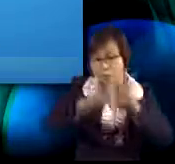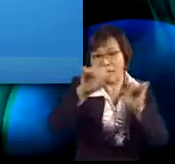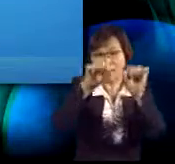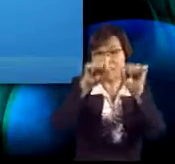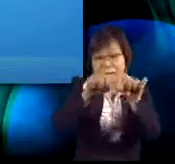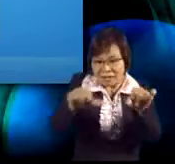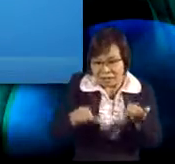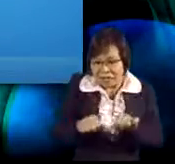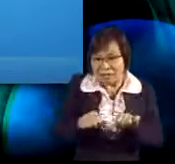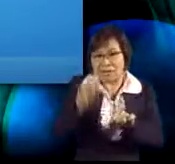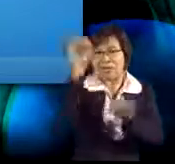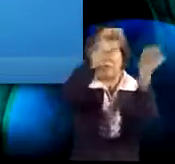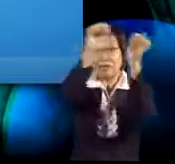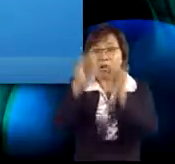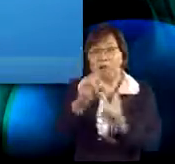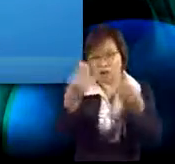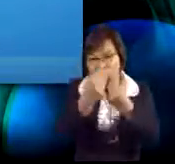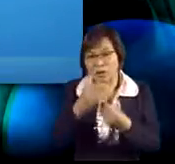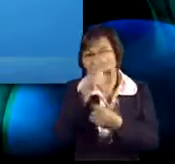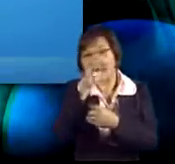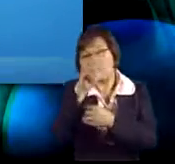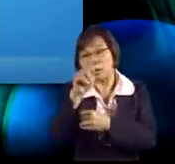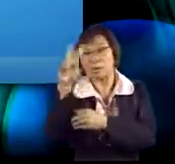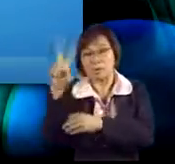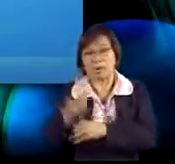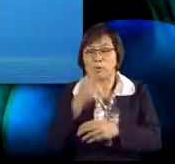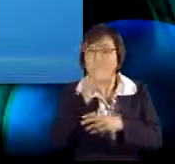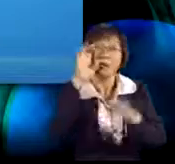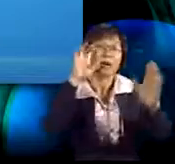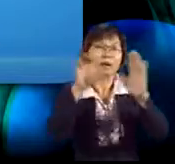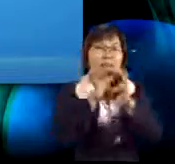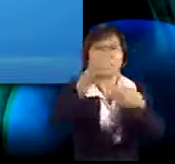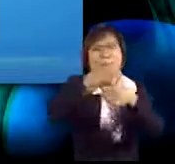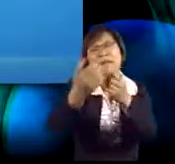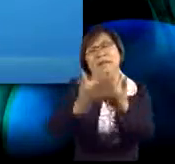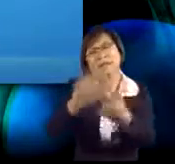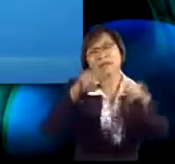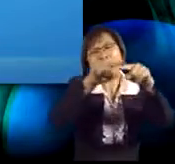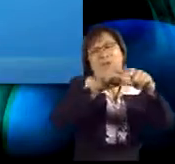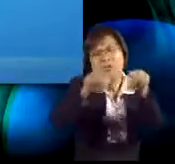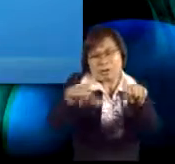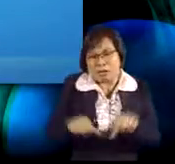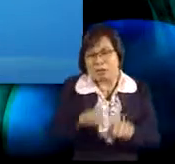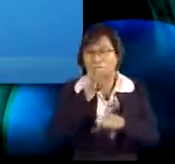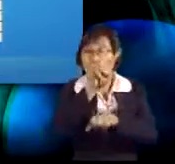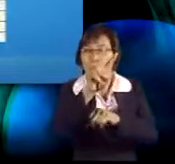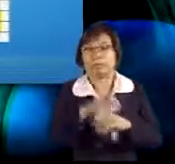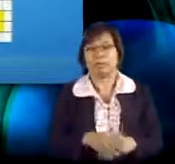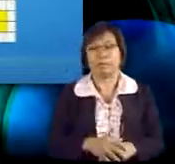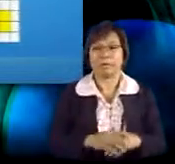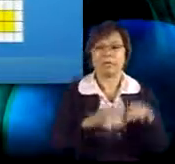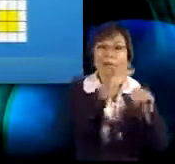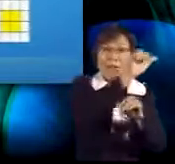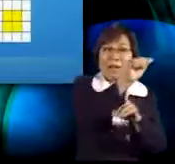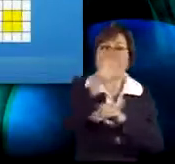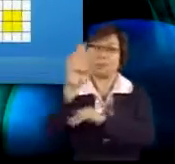shape by counting the unit squares. Look at the diagram. To make it easier, you can divide the area into two, A